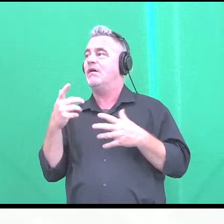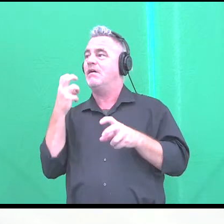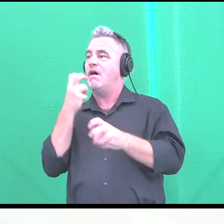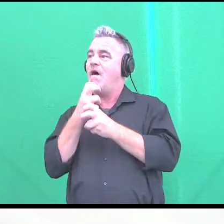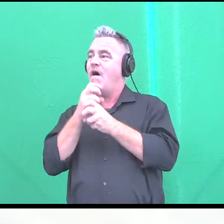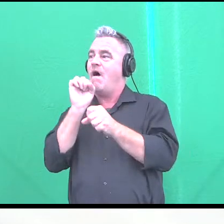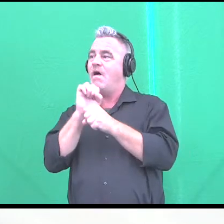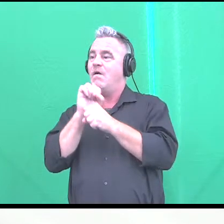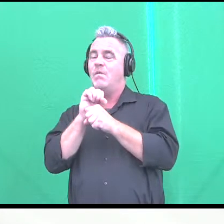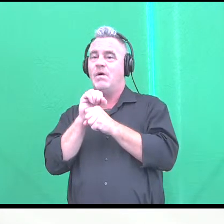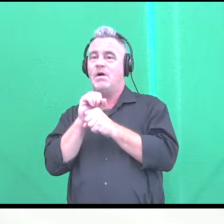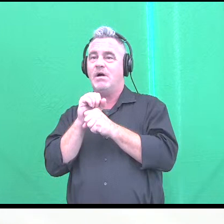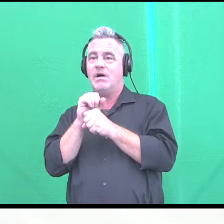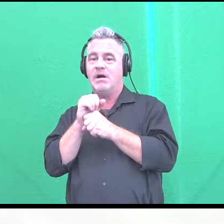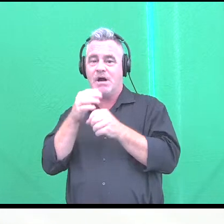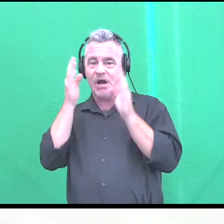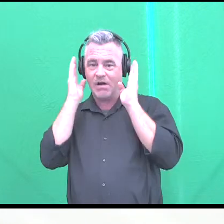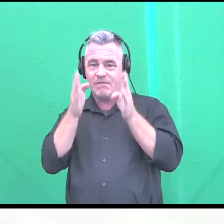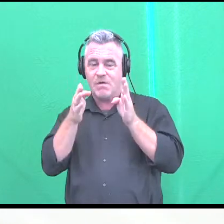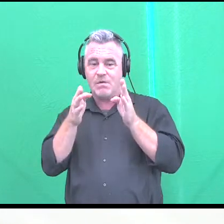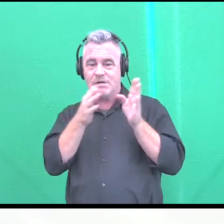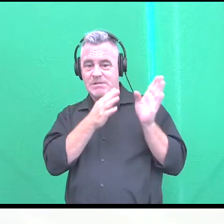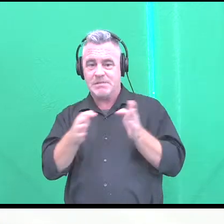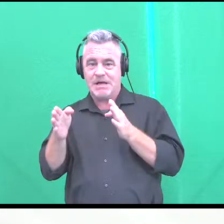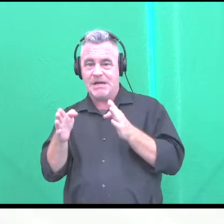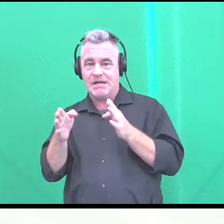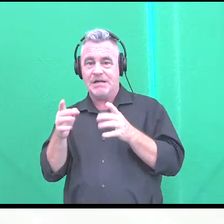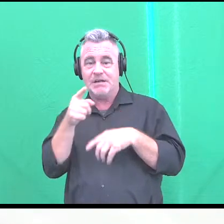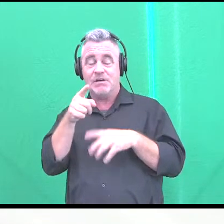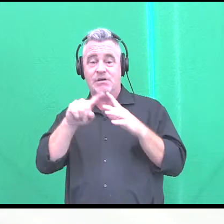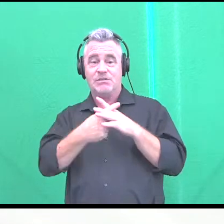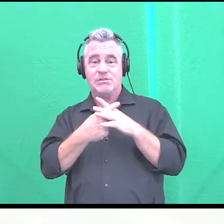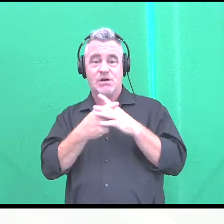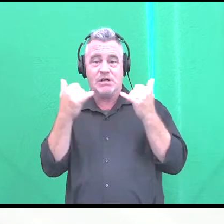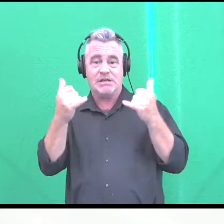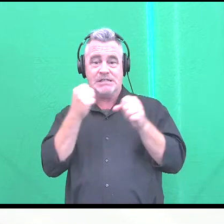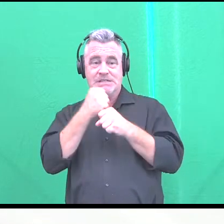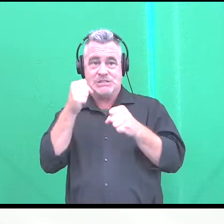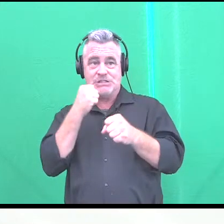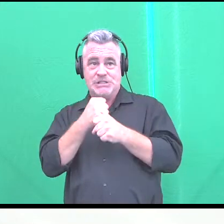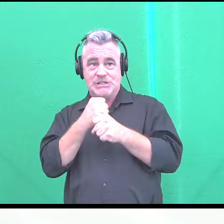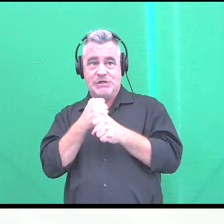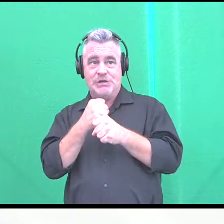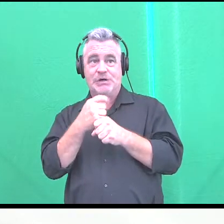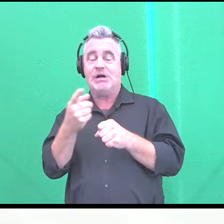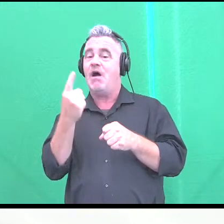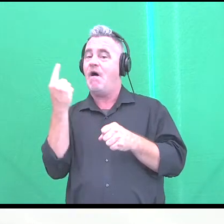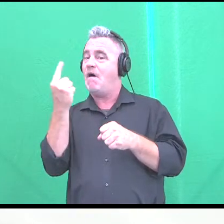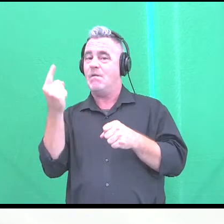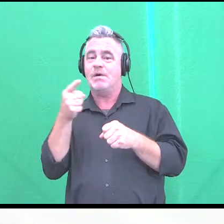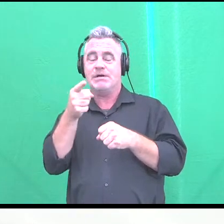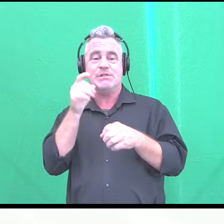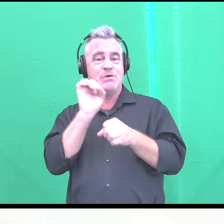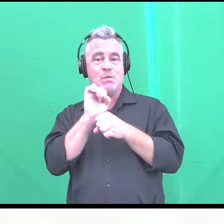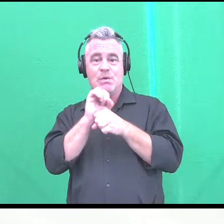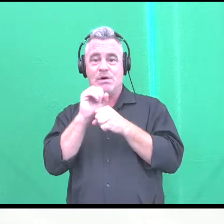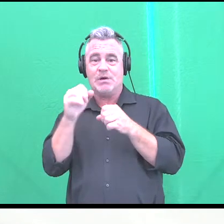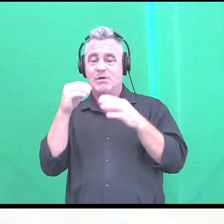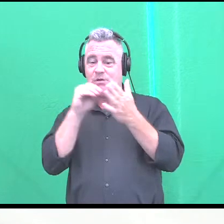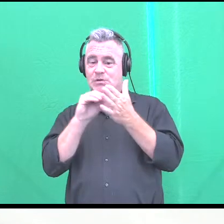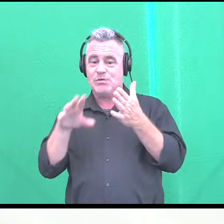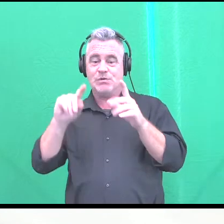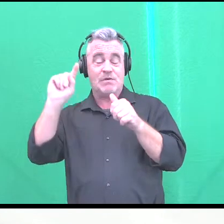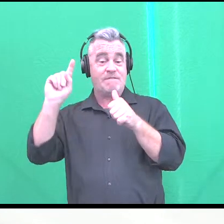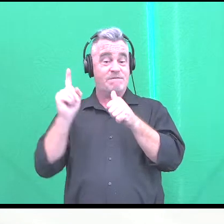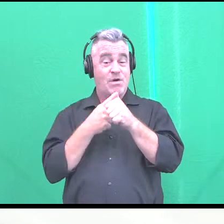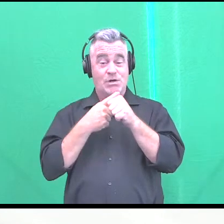work and dedicated, mindful planning that you put into the start of this school year. As always, you are working to put students first while keeping in mind the